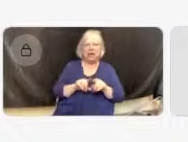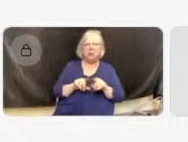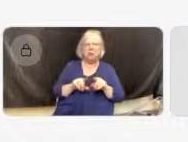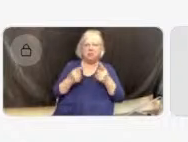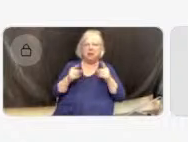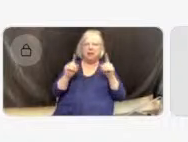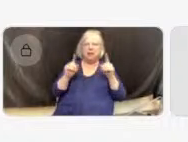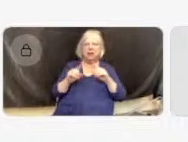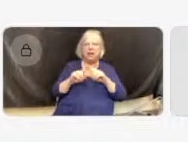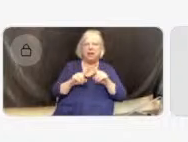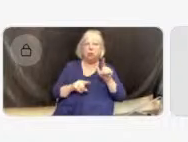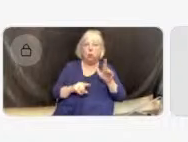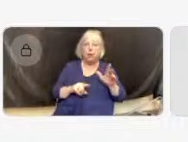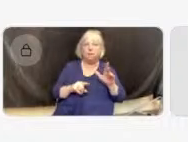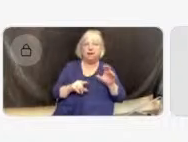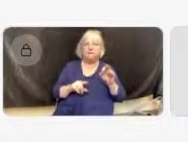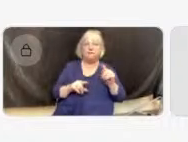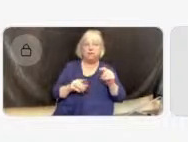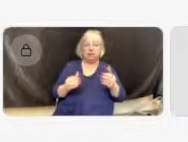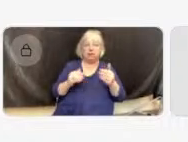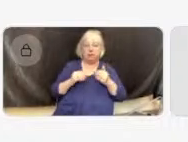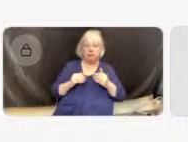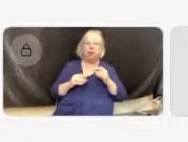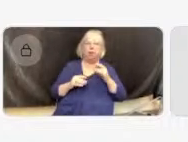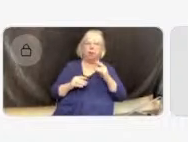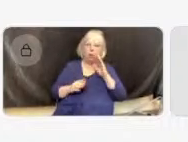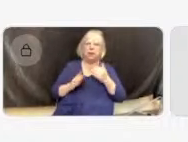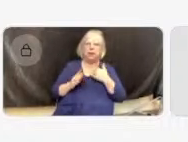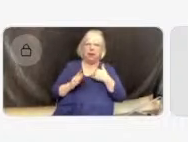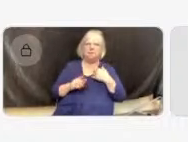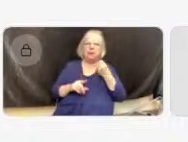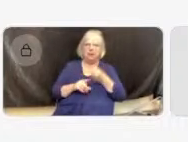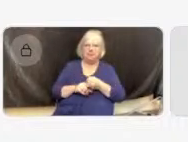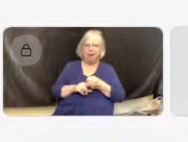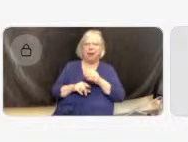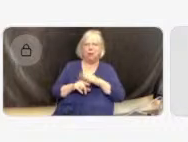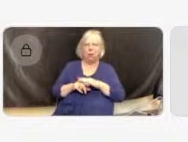it indeed have an impact to the neighbors?